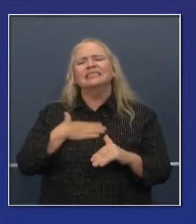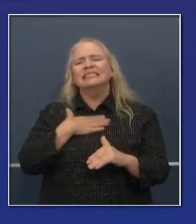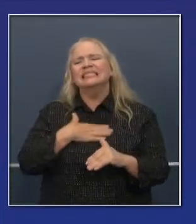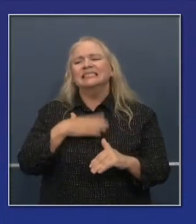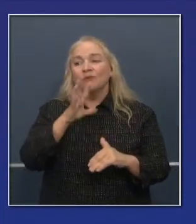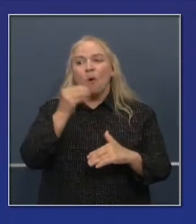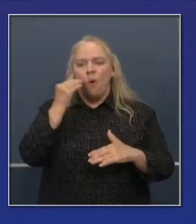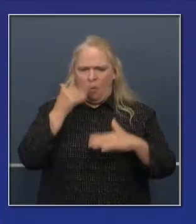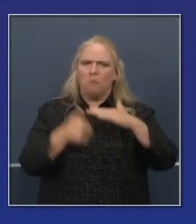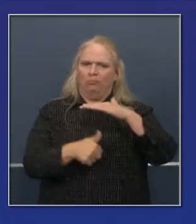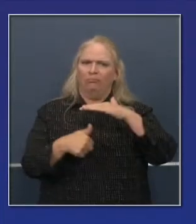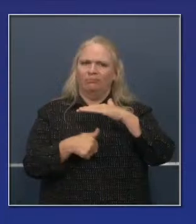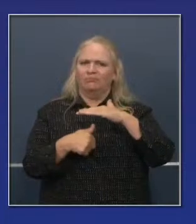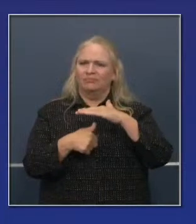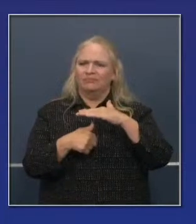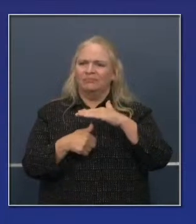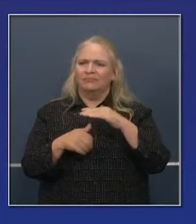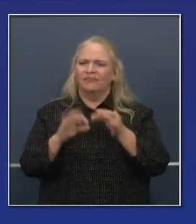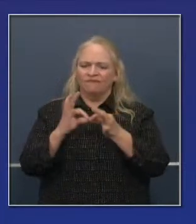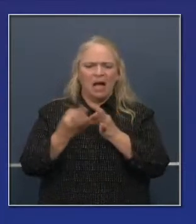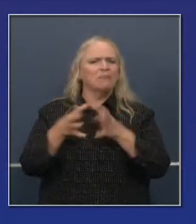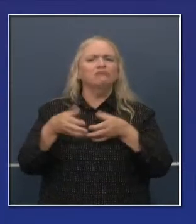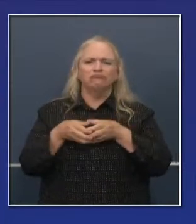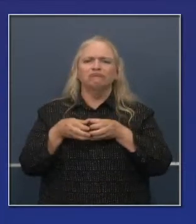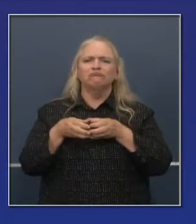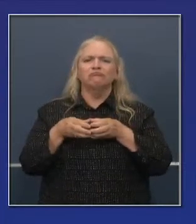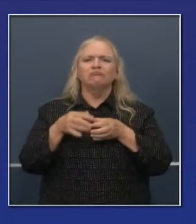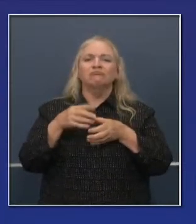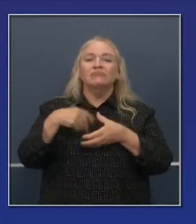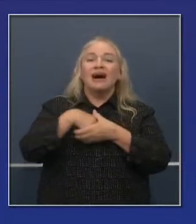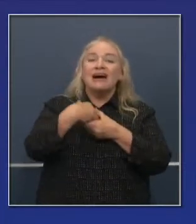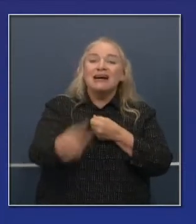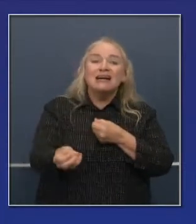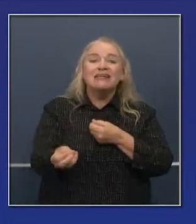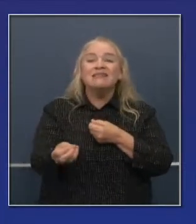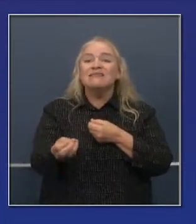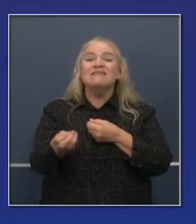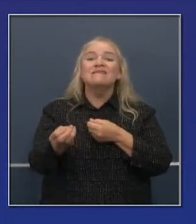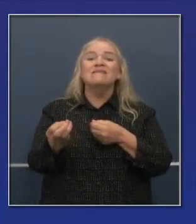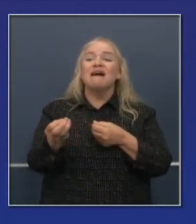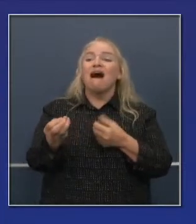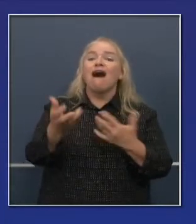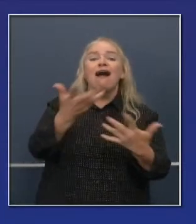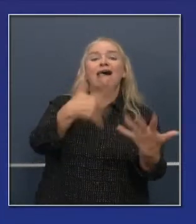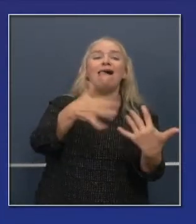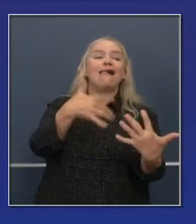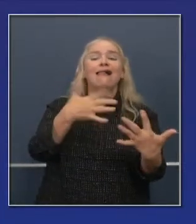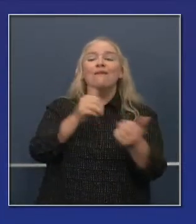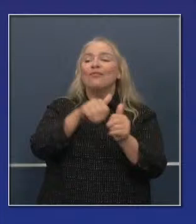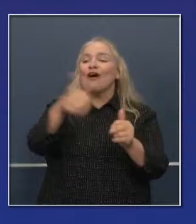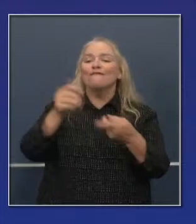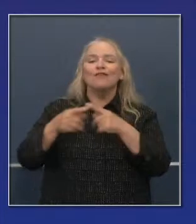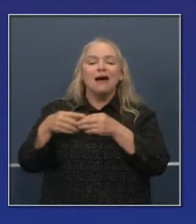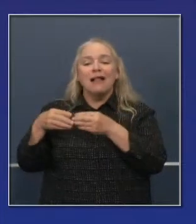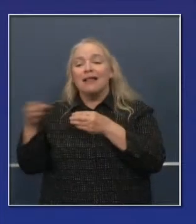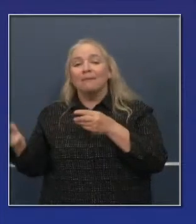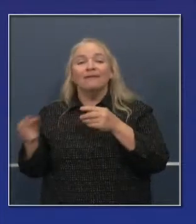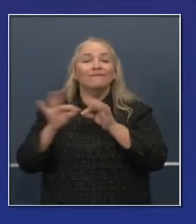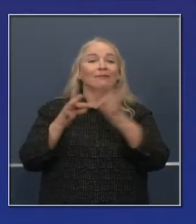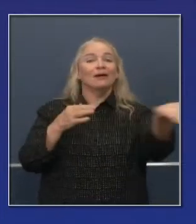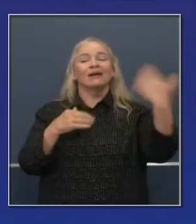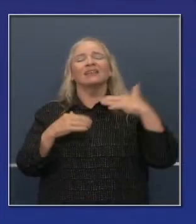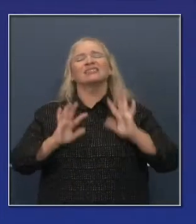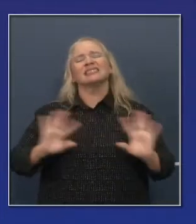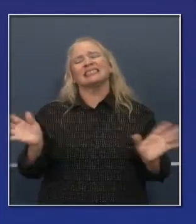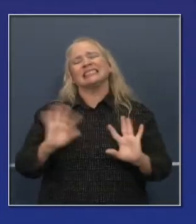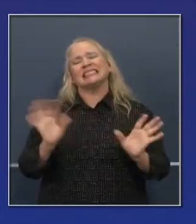just common sense, but the data suggests not everybody is practicing common sense. If you do mix, it is